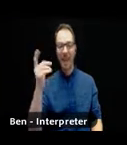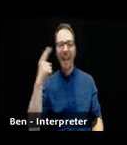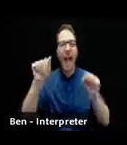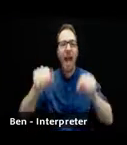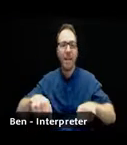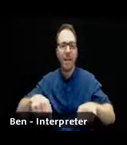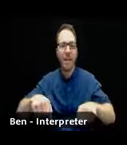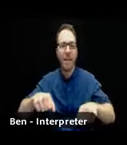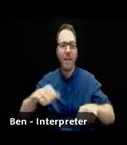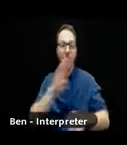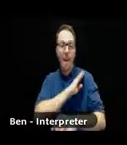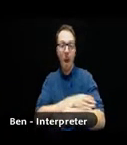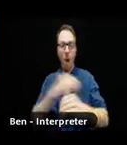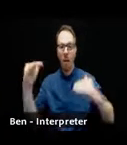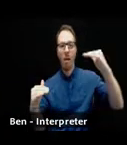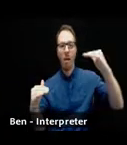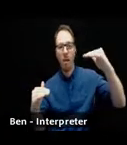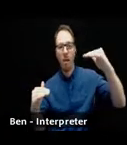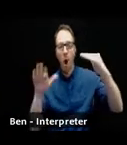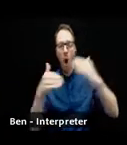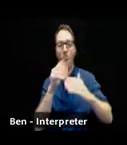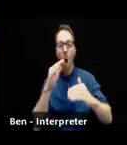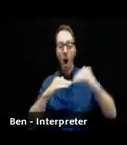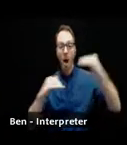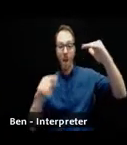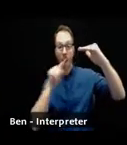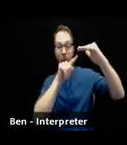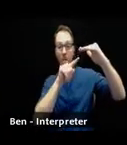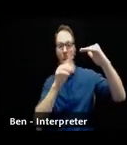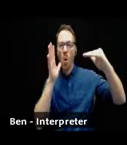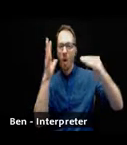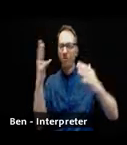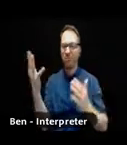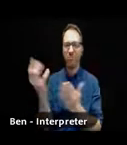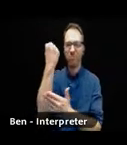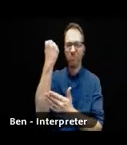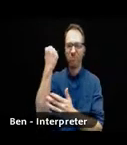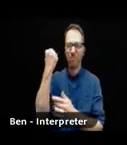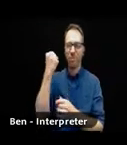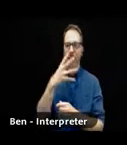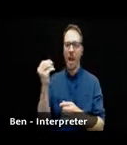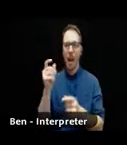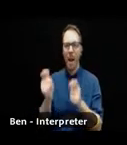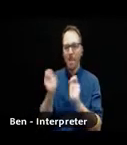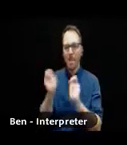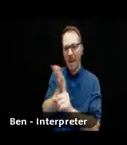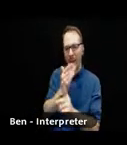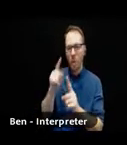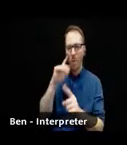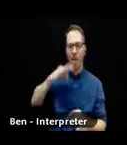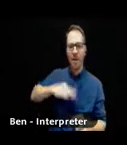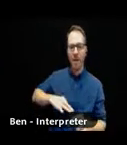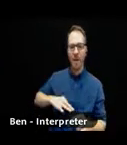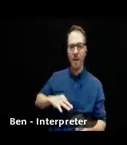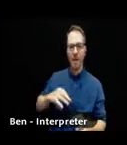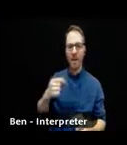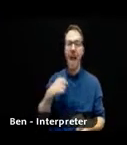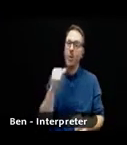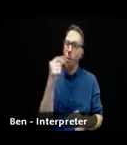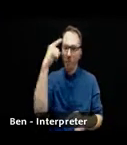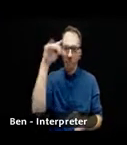that all those on the top of the power differential will maximize it and manipulate it to their benefit. And I don't think that